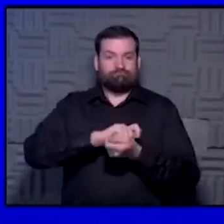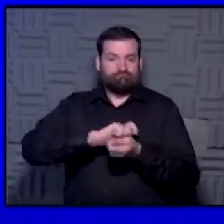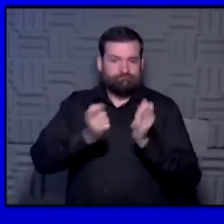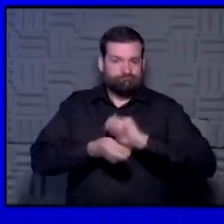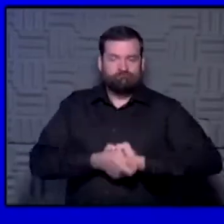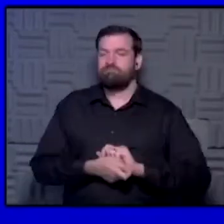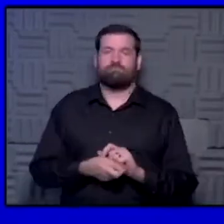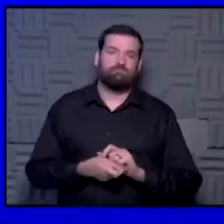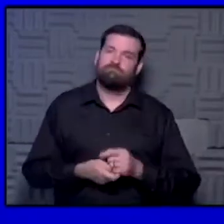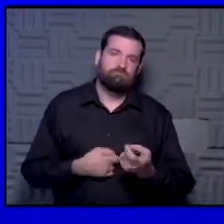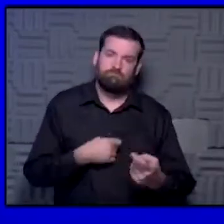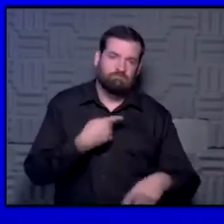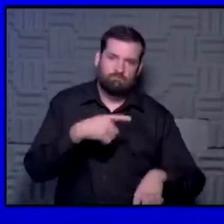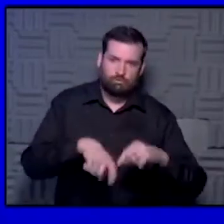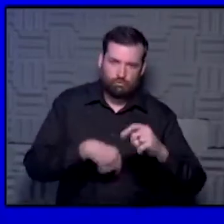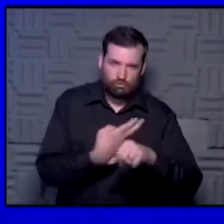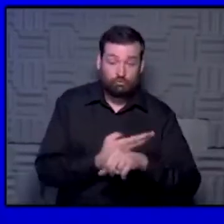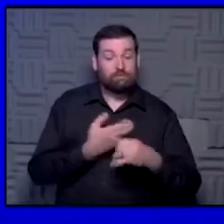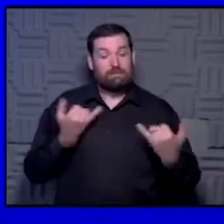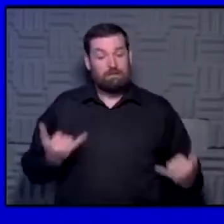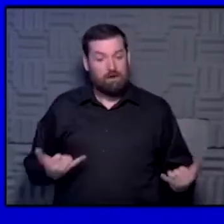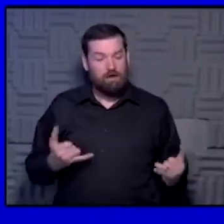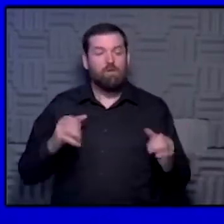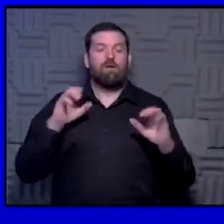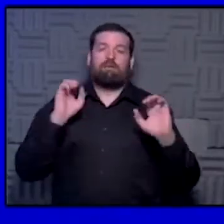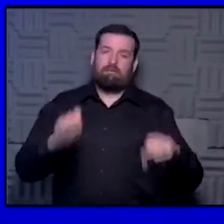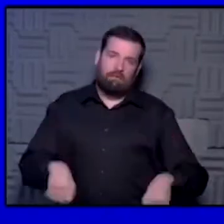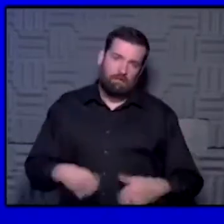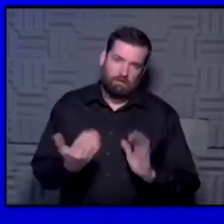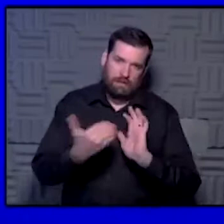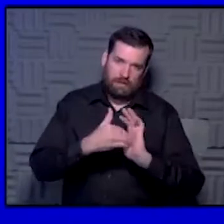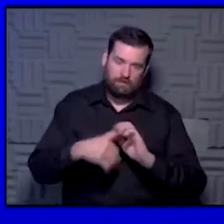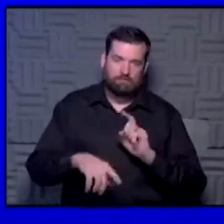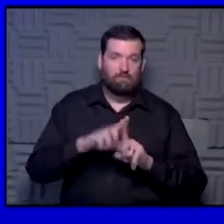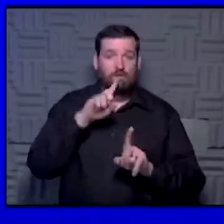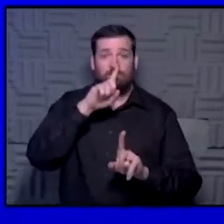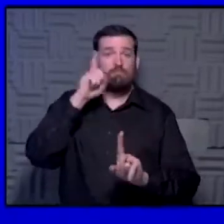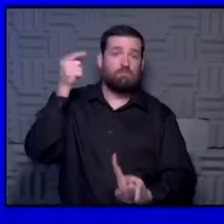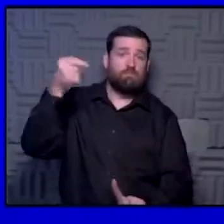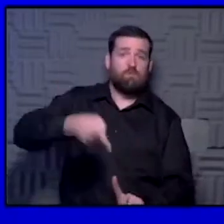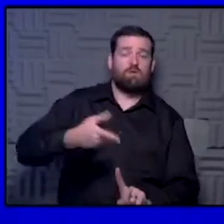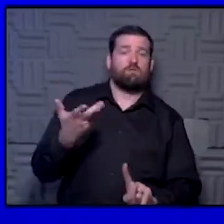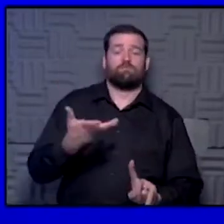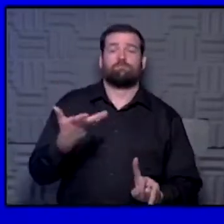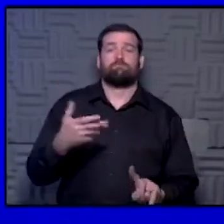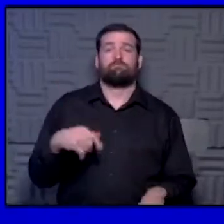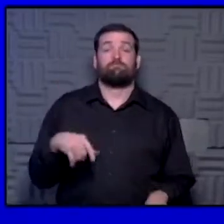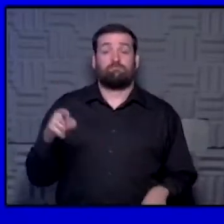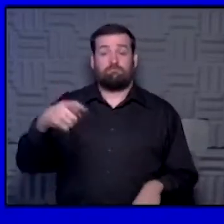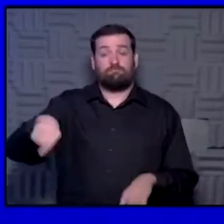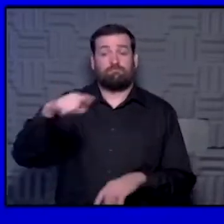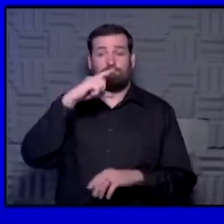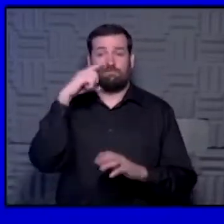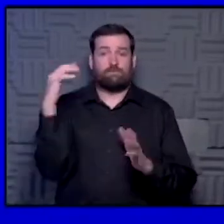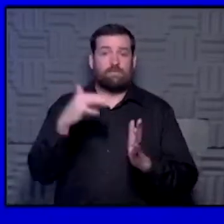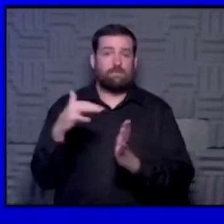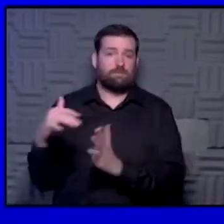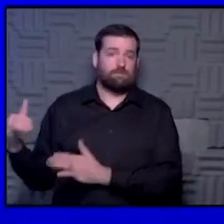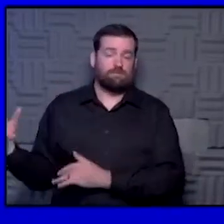and weren't able to use it. Now we are able to get it again. But the main point of that is that in those studies looking